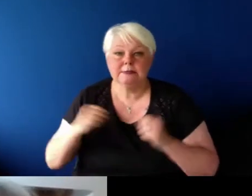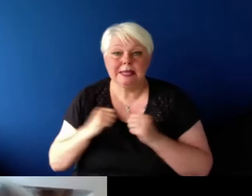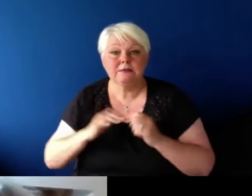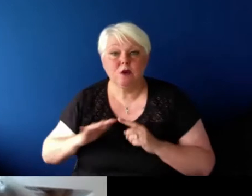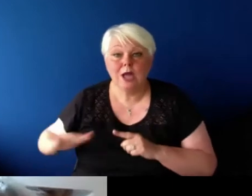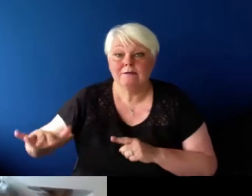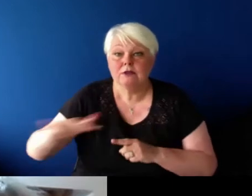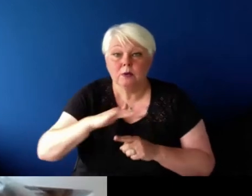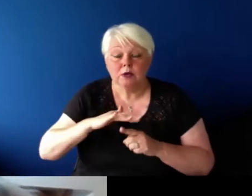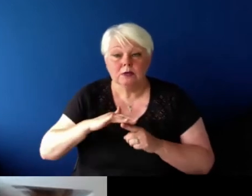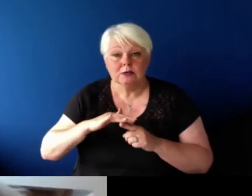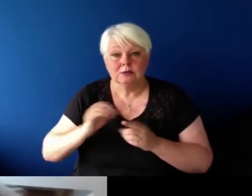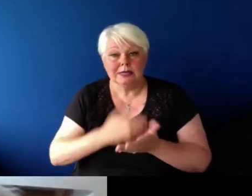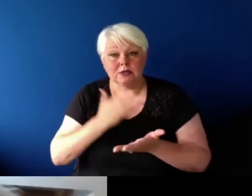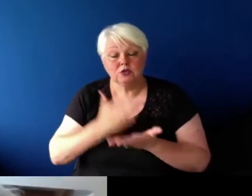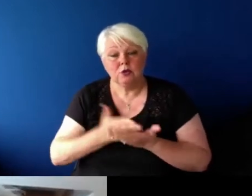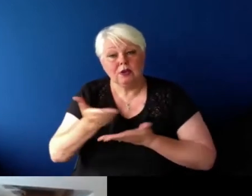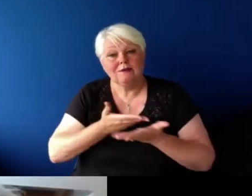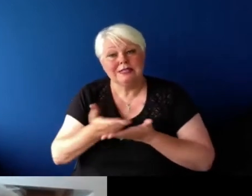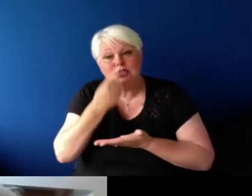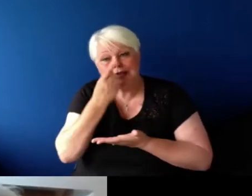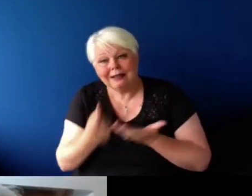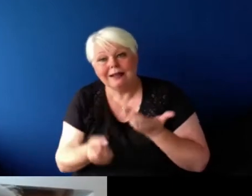in order to let the conversation happen.